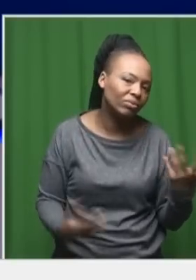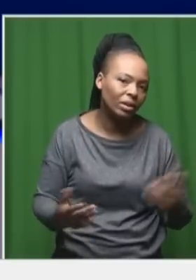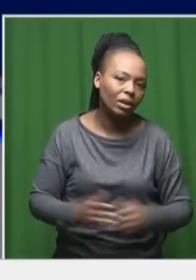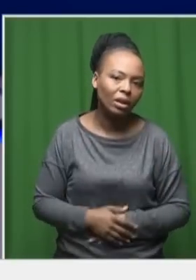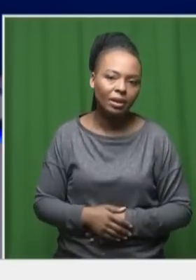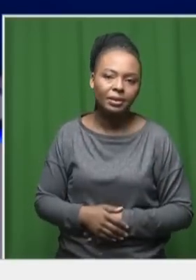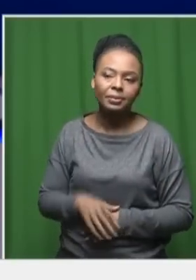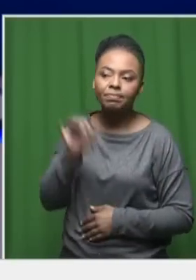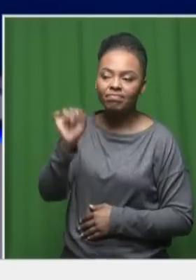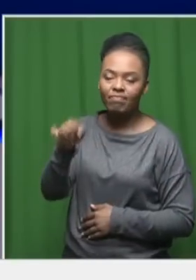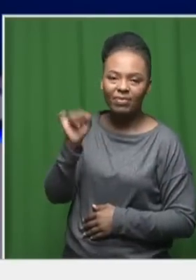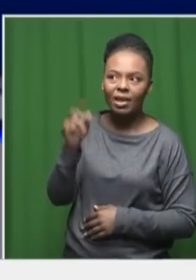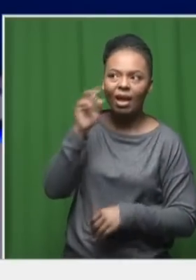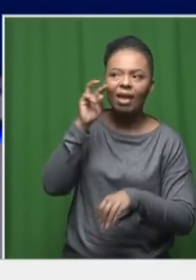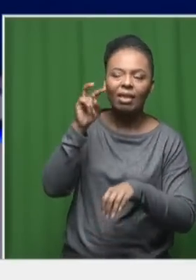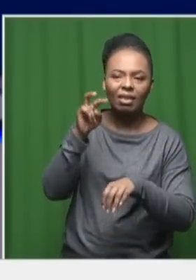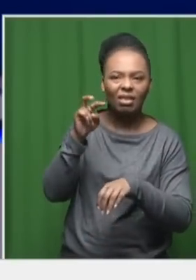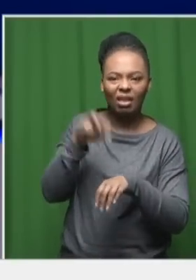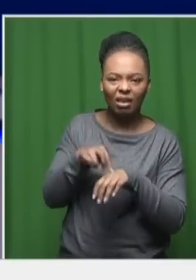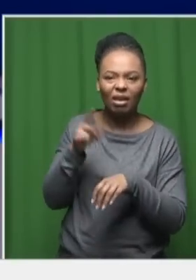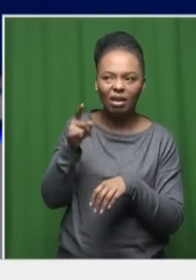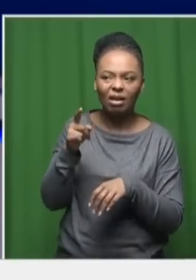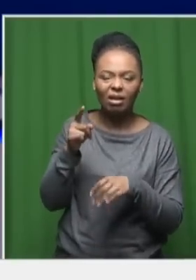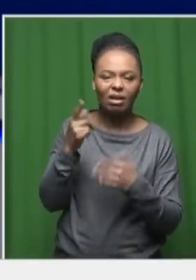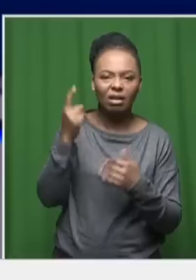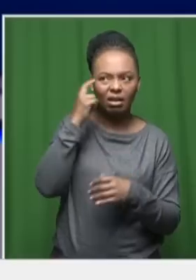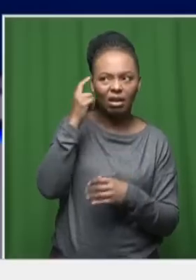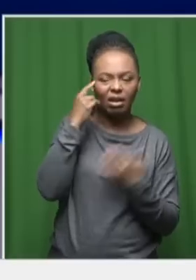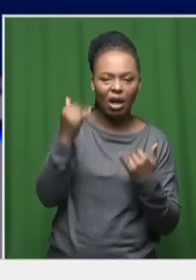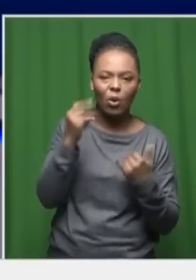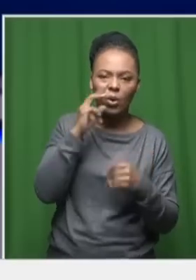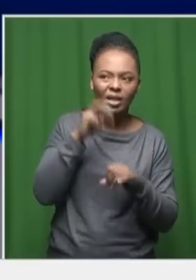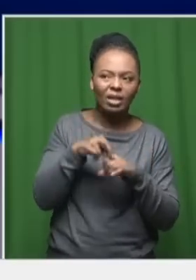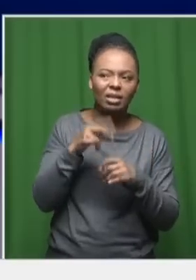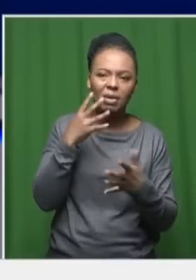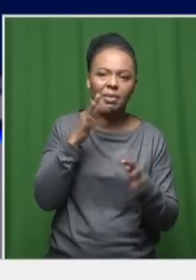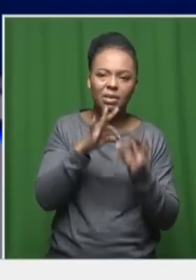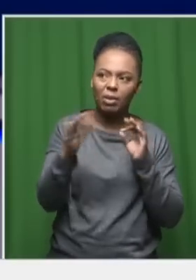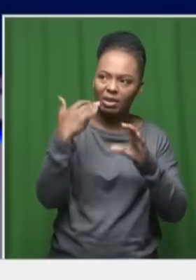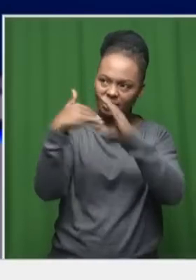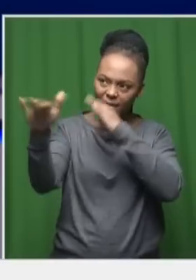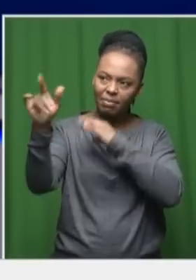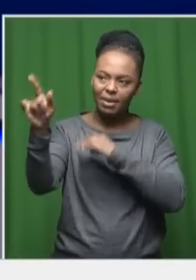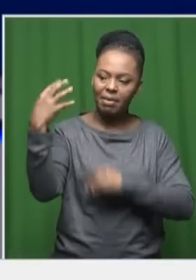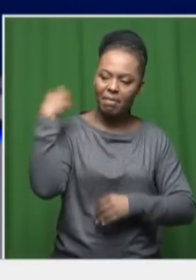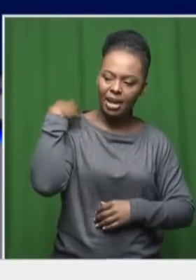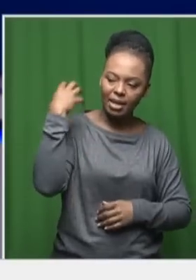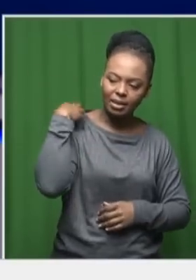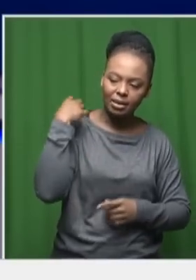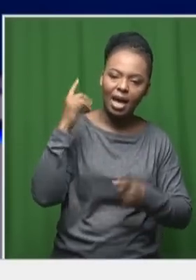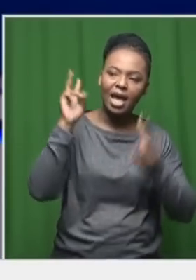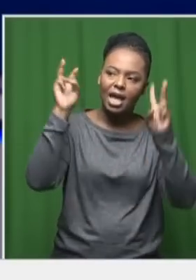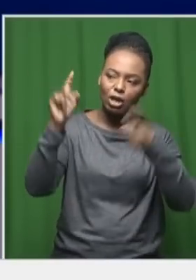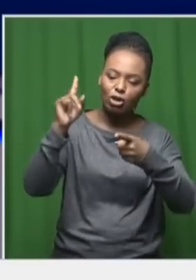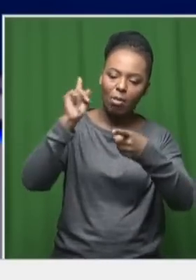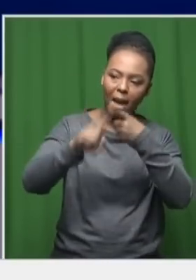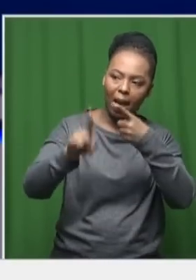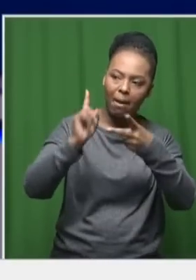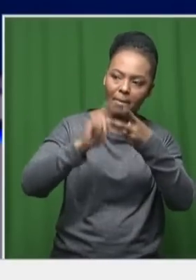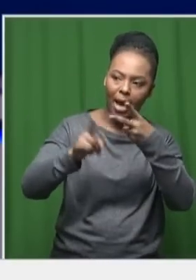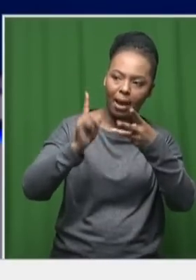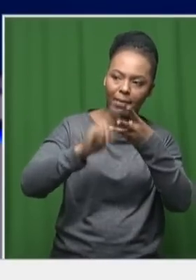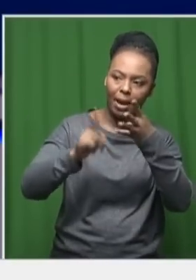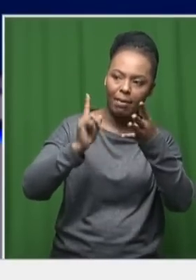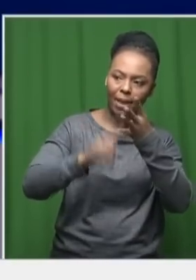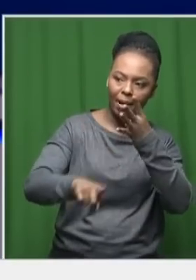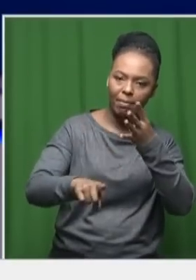we do need, it's simple. Let's say we need to actually flood the minister's office with the emails to say, listen, on this issue of whatever systems you've put on for energy,